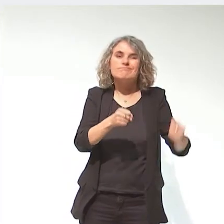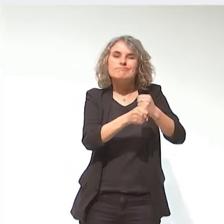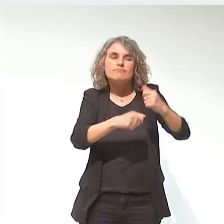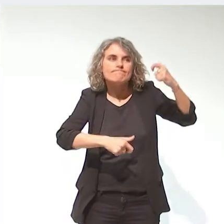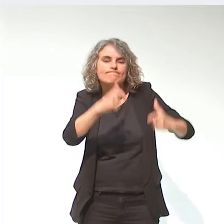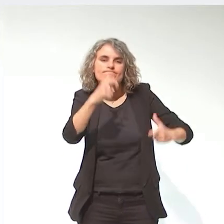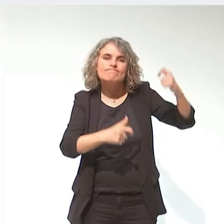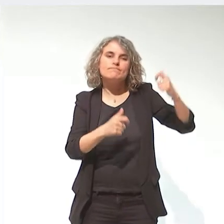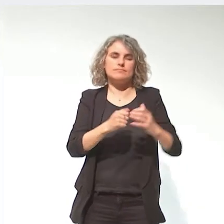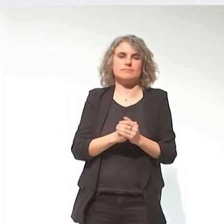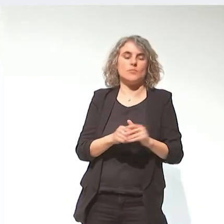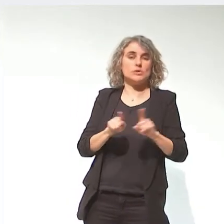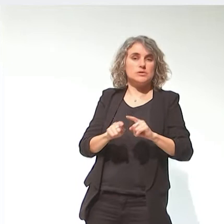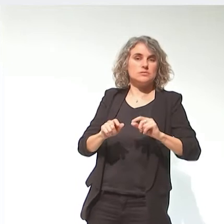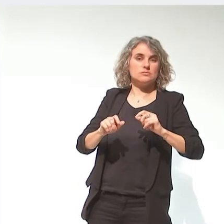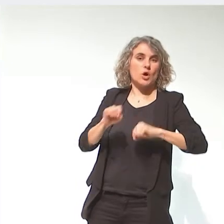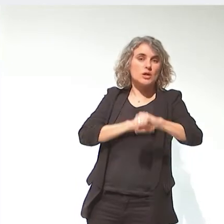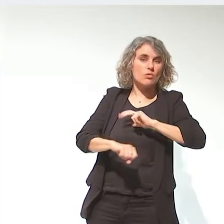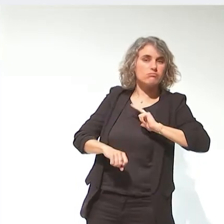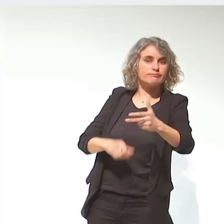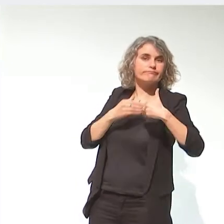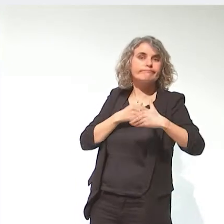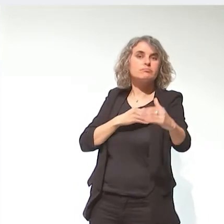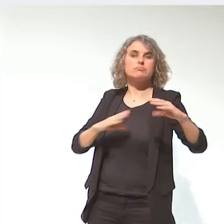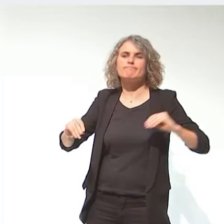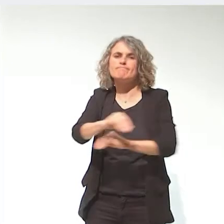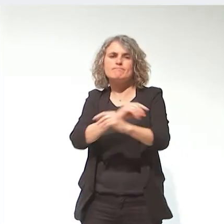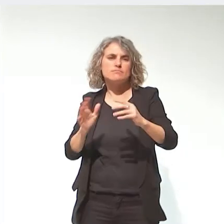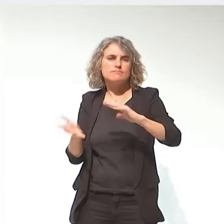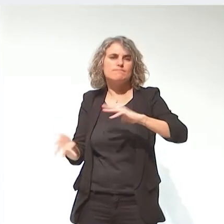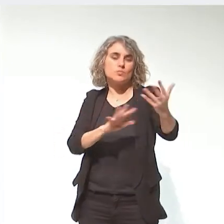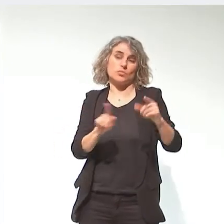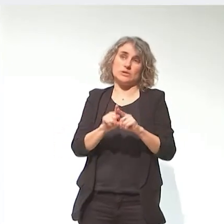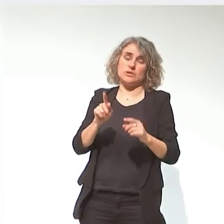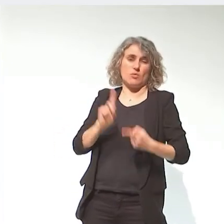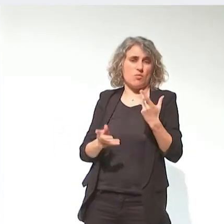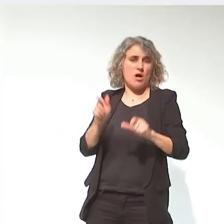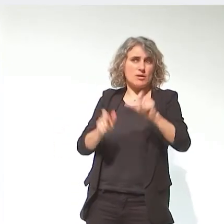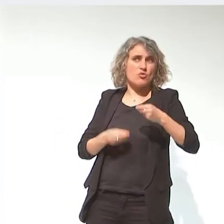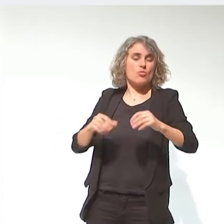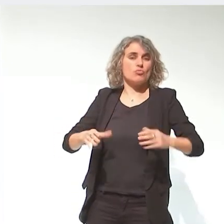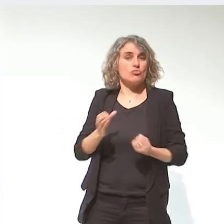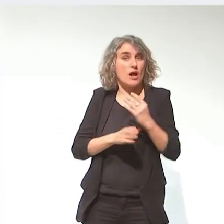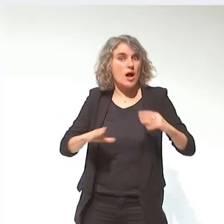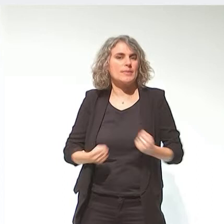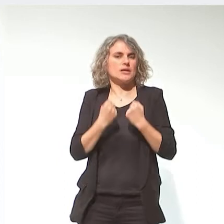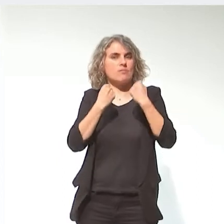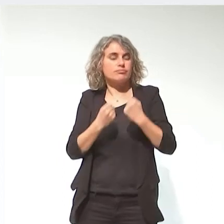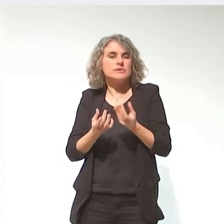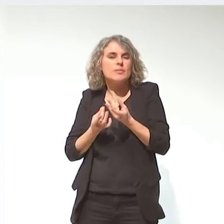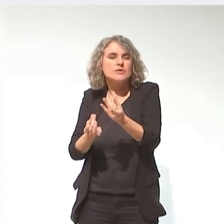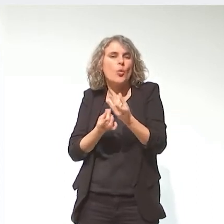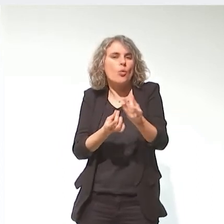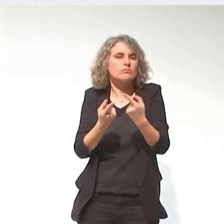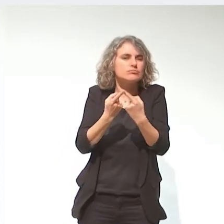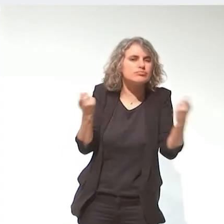rising awareness and rising competences in these sectors as well. Plus, it's really important to change the